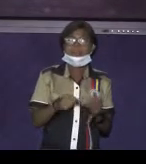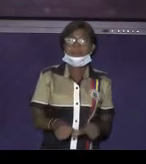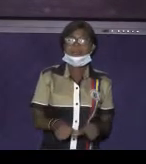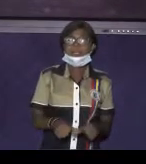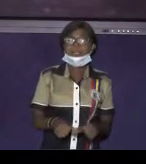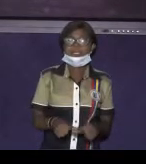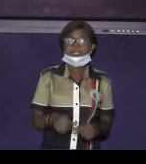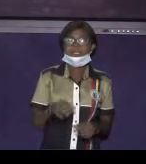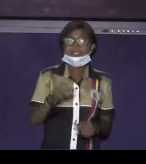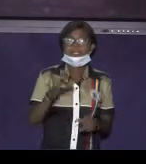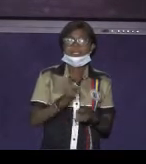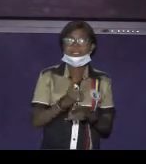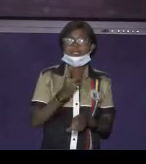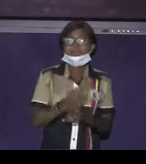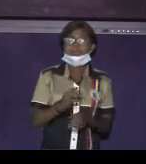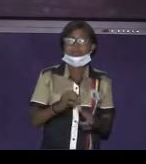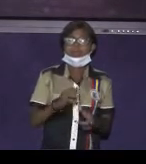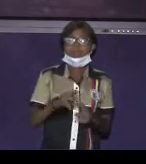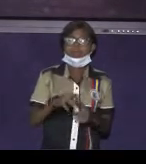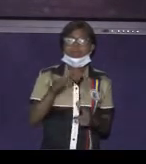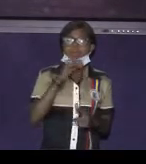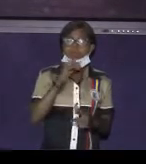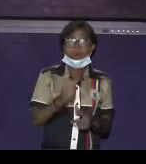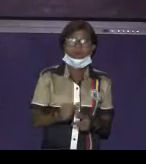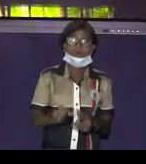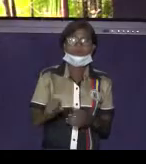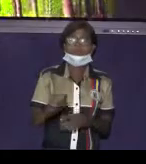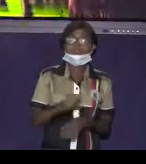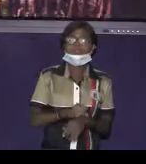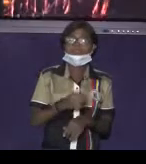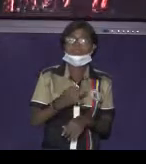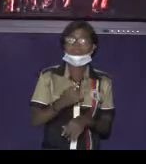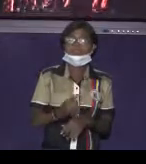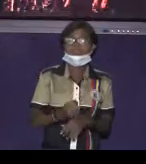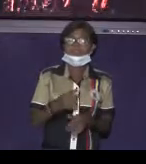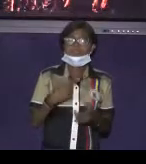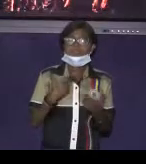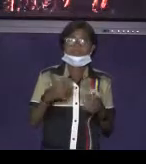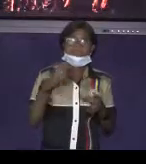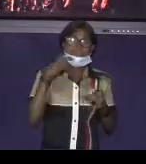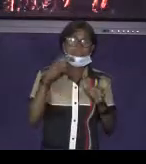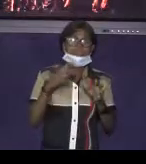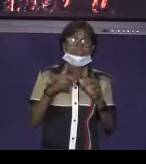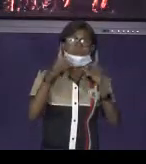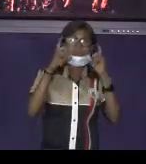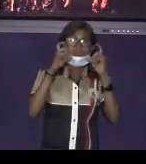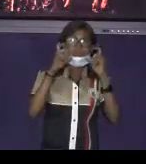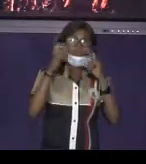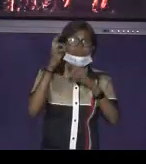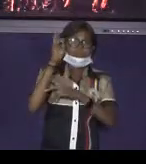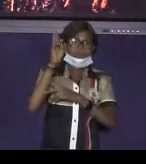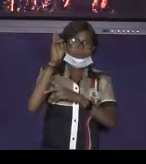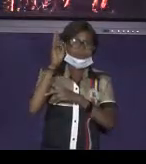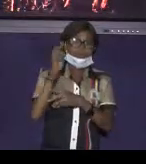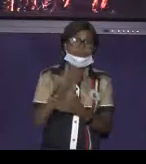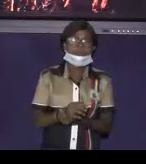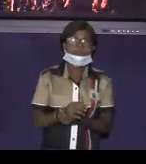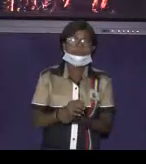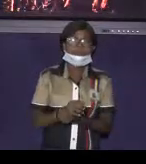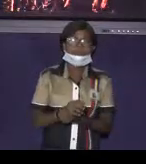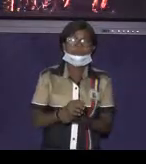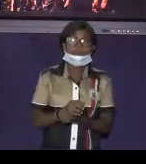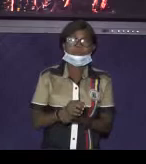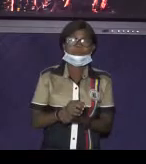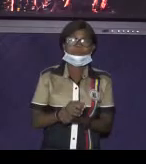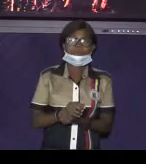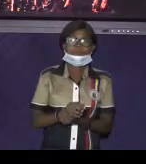either as a permanent, irregular, or seasonal condition. Let's look at the picture of what I'm talking about. This is just example